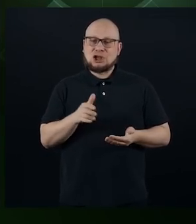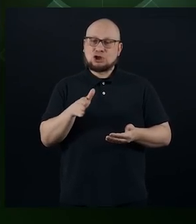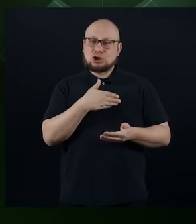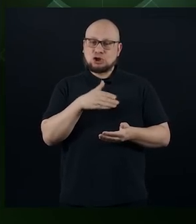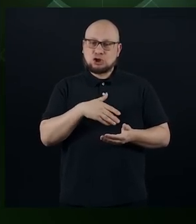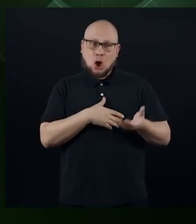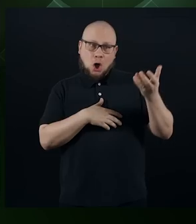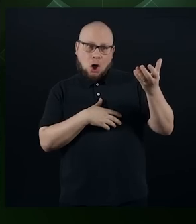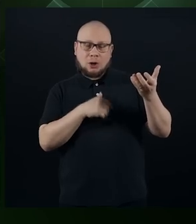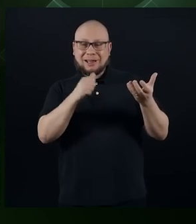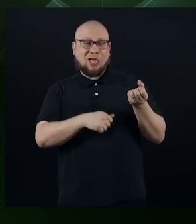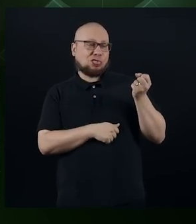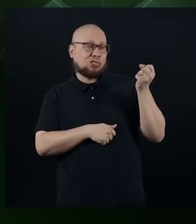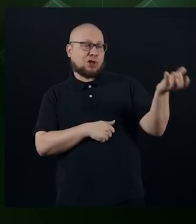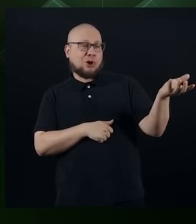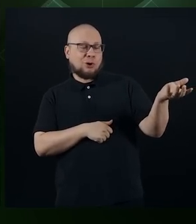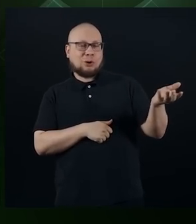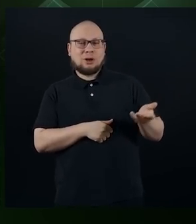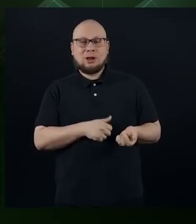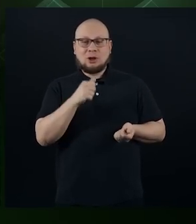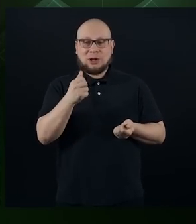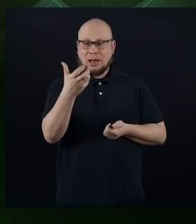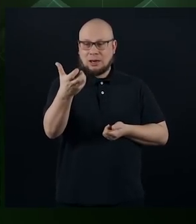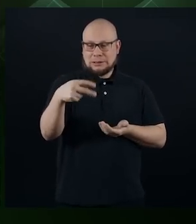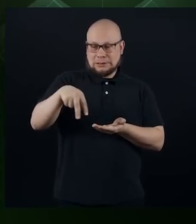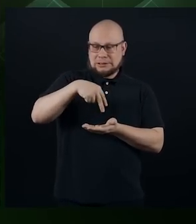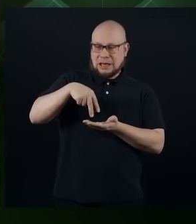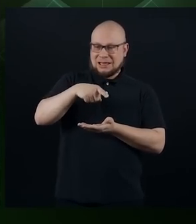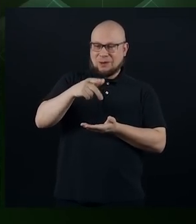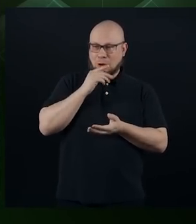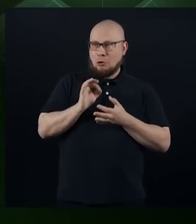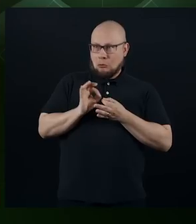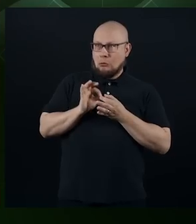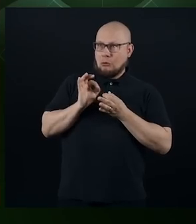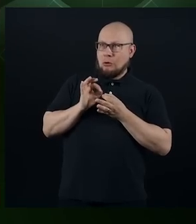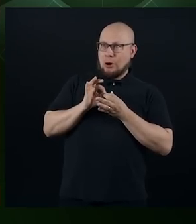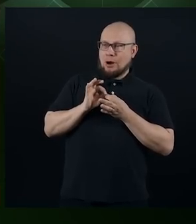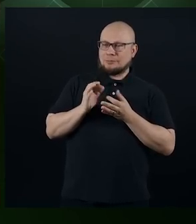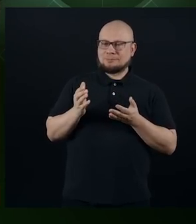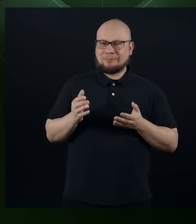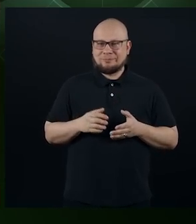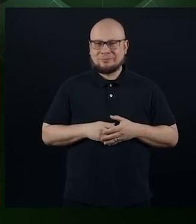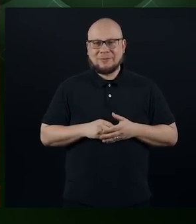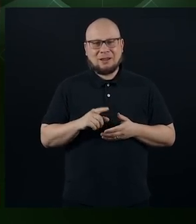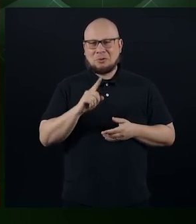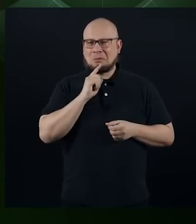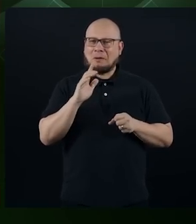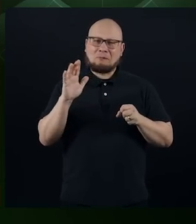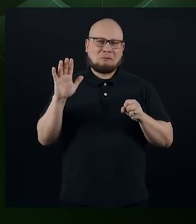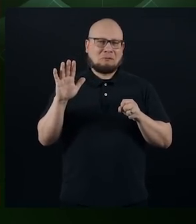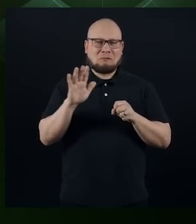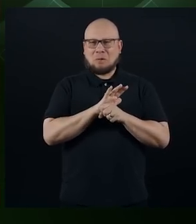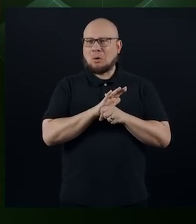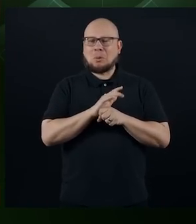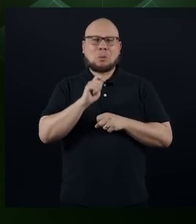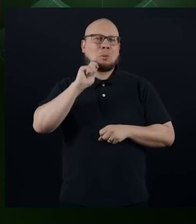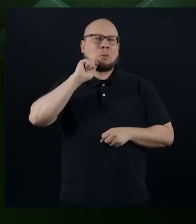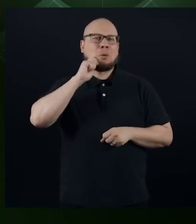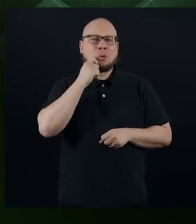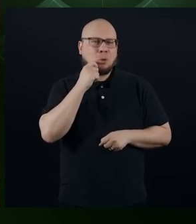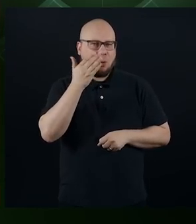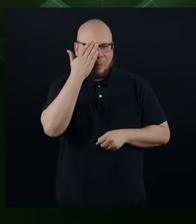leave him behind, you can dance in front of him, and he'll comment on all of your actions. So he's essentially this